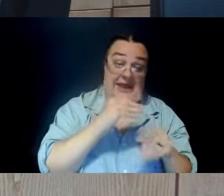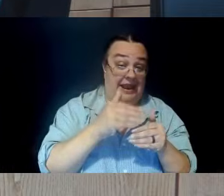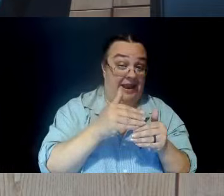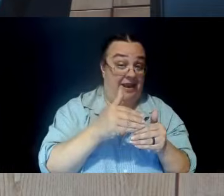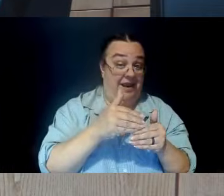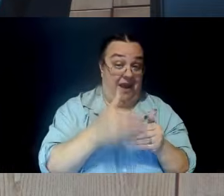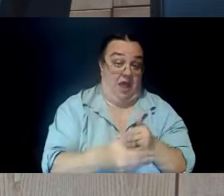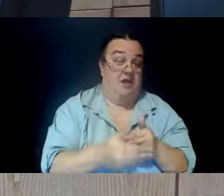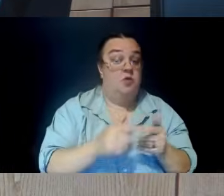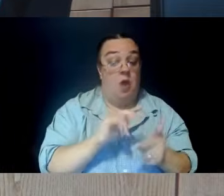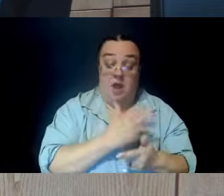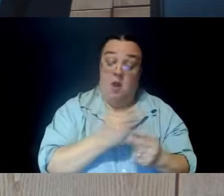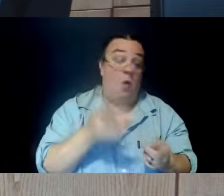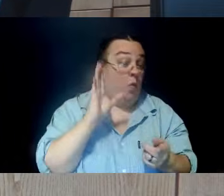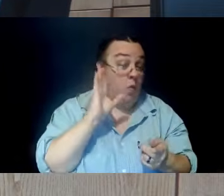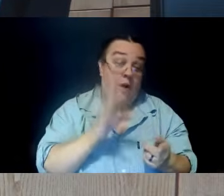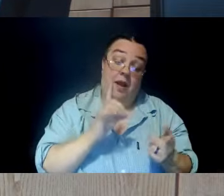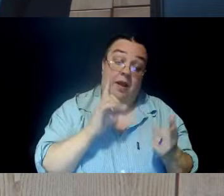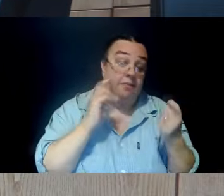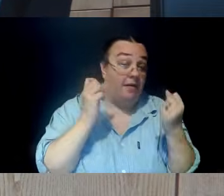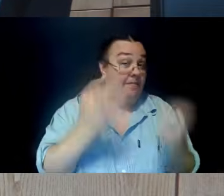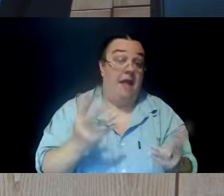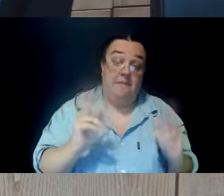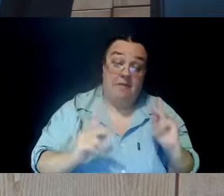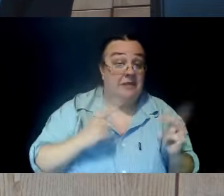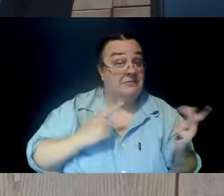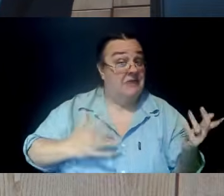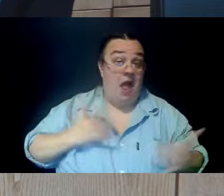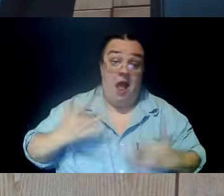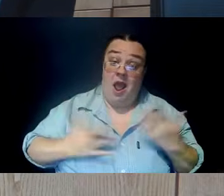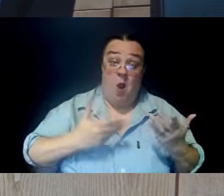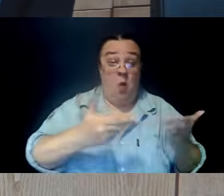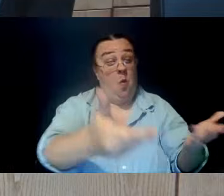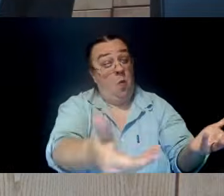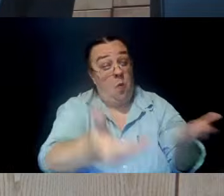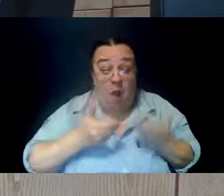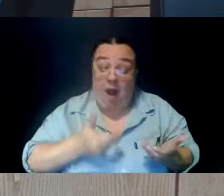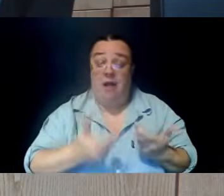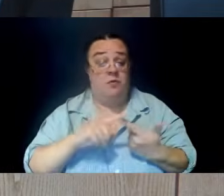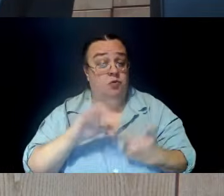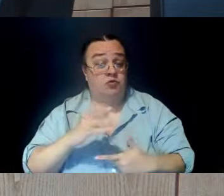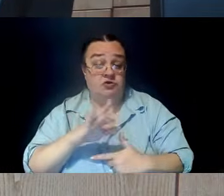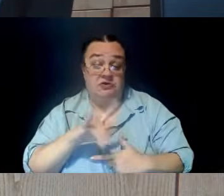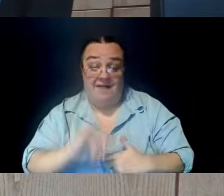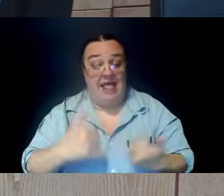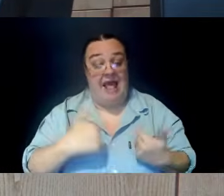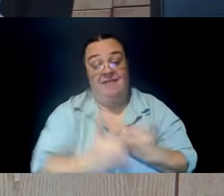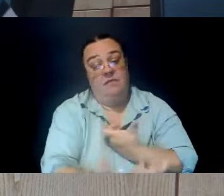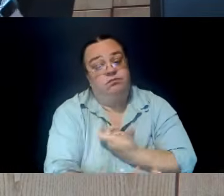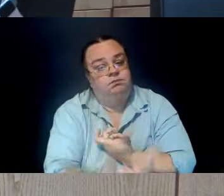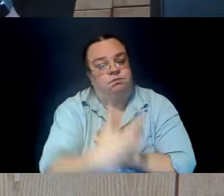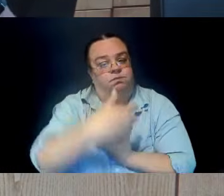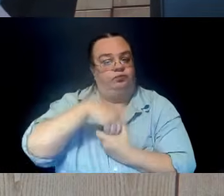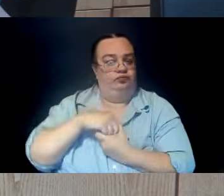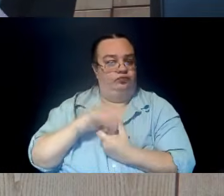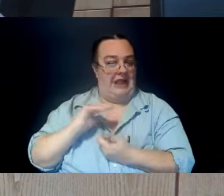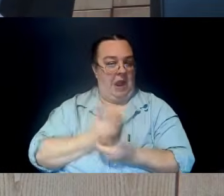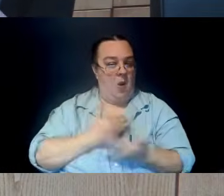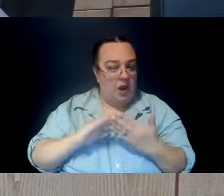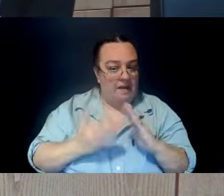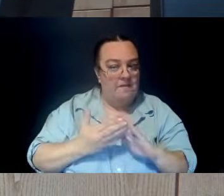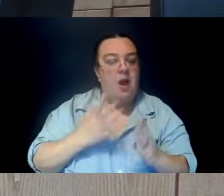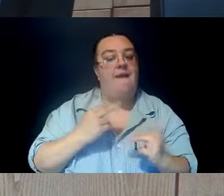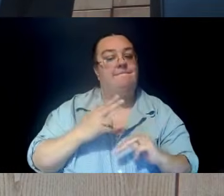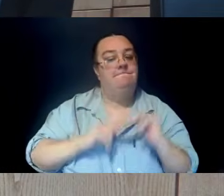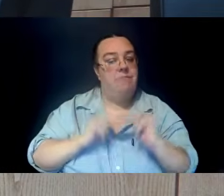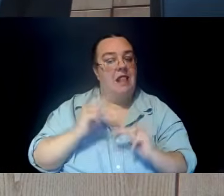be a lot of people, and I'm so excited to welcome them into Cheverly and to have them be part of our community and to build something with